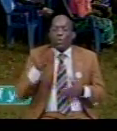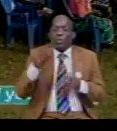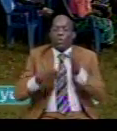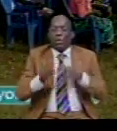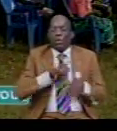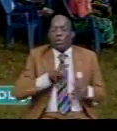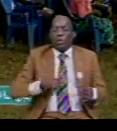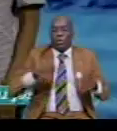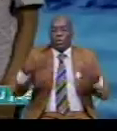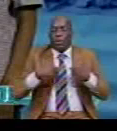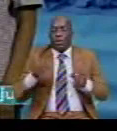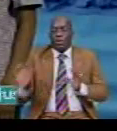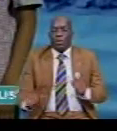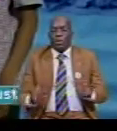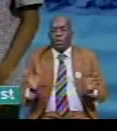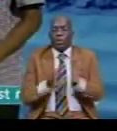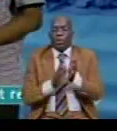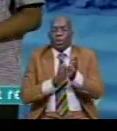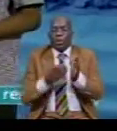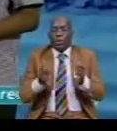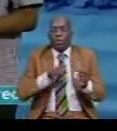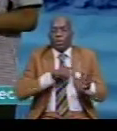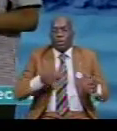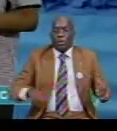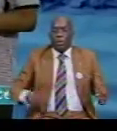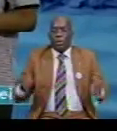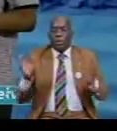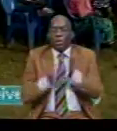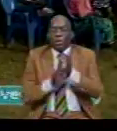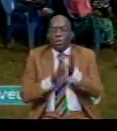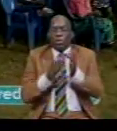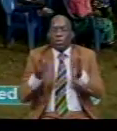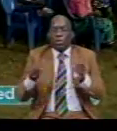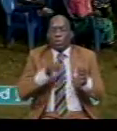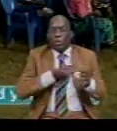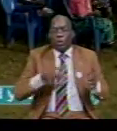the Lord. Praise the Lord.